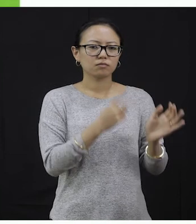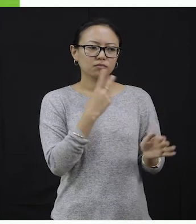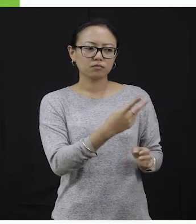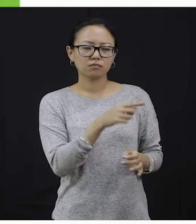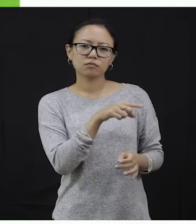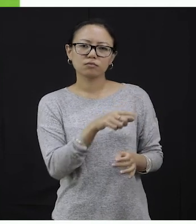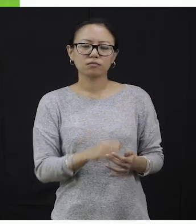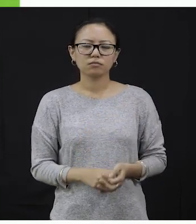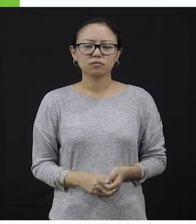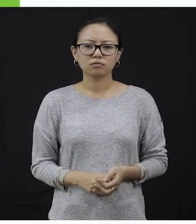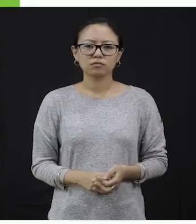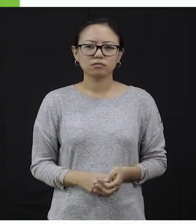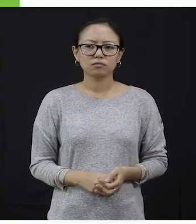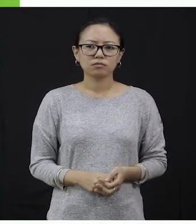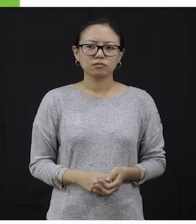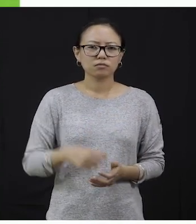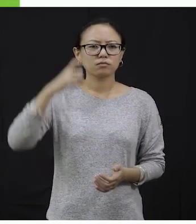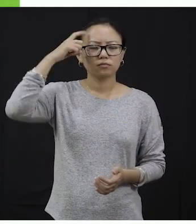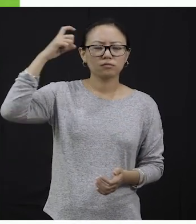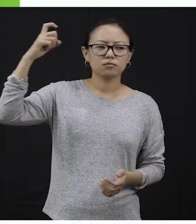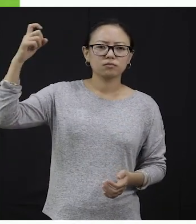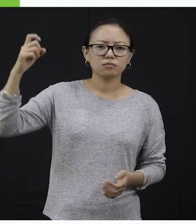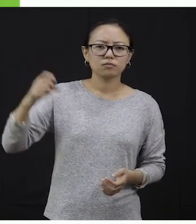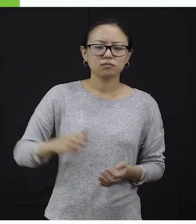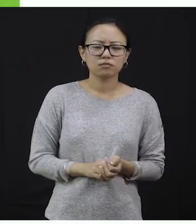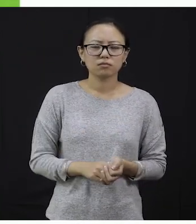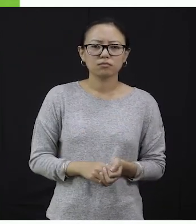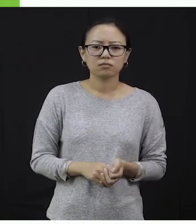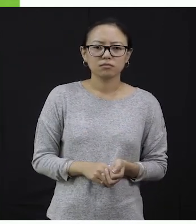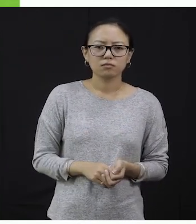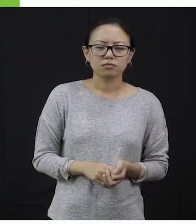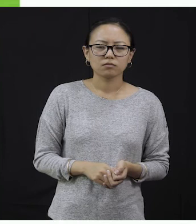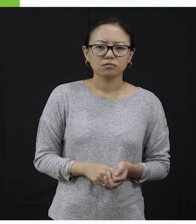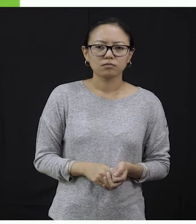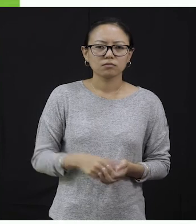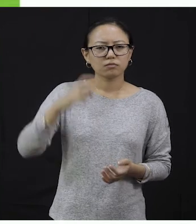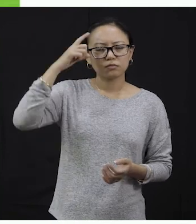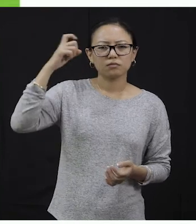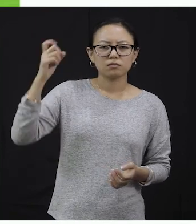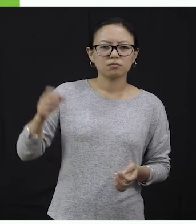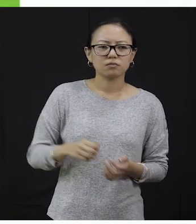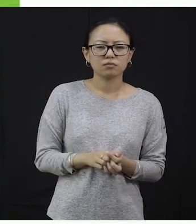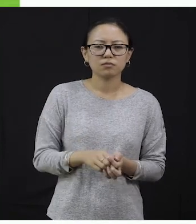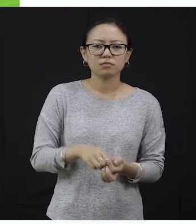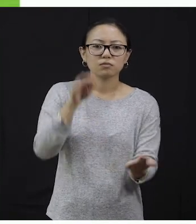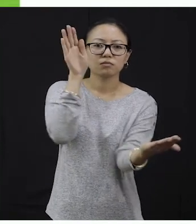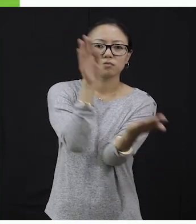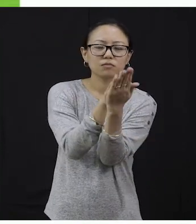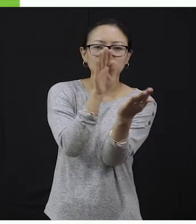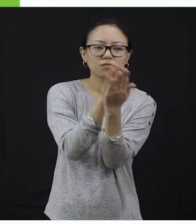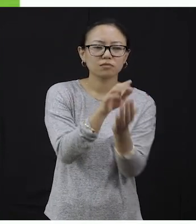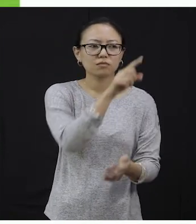So you can imagine that the signs are the symbol of the signs are the mouth of the